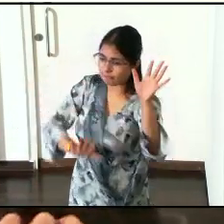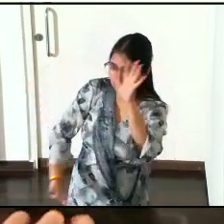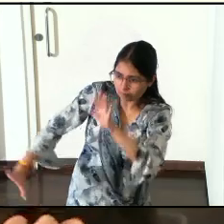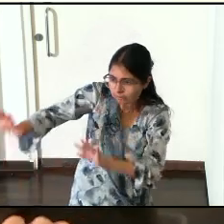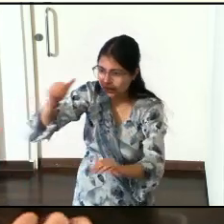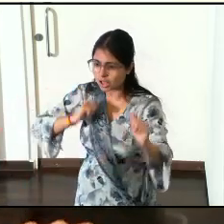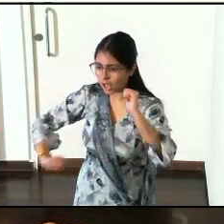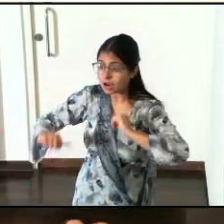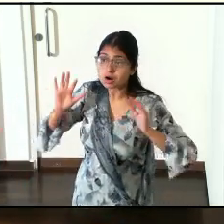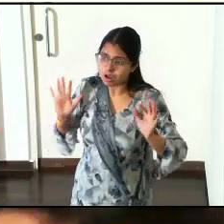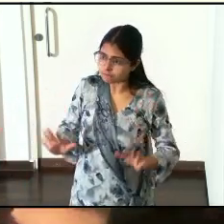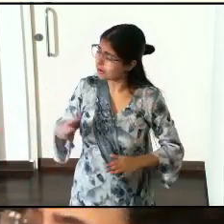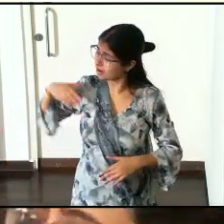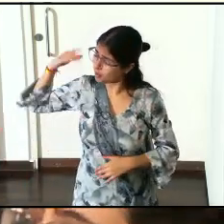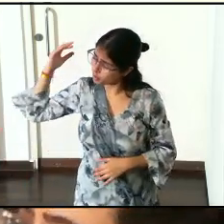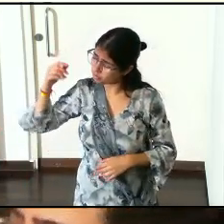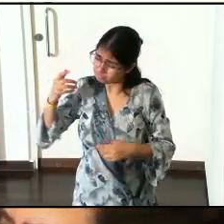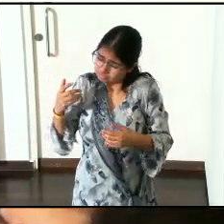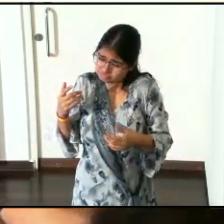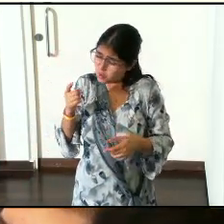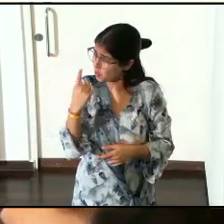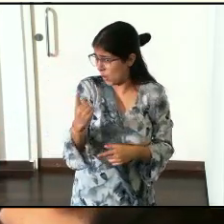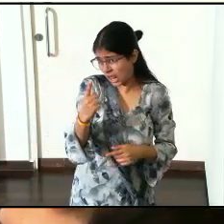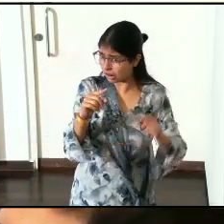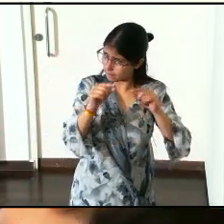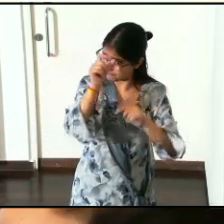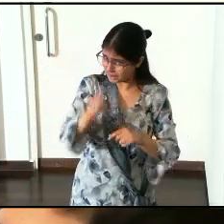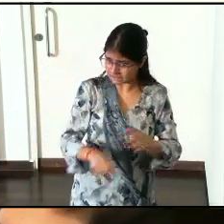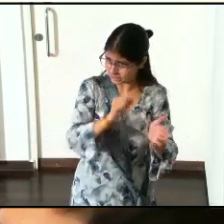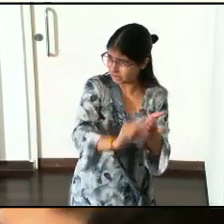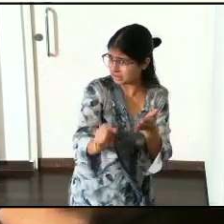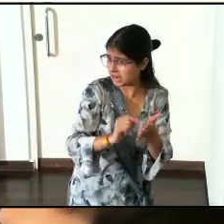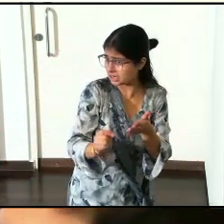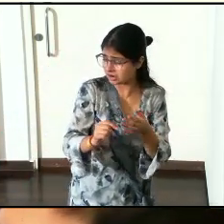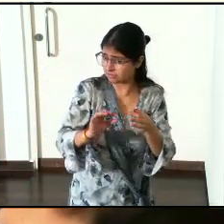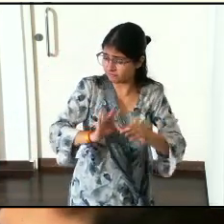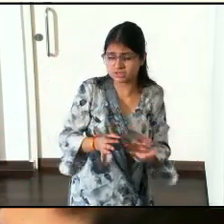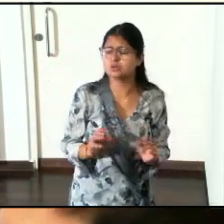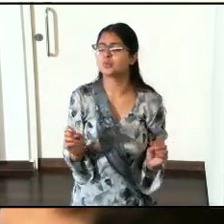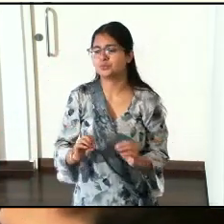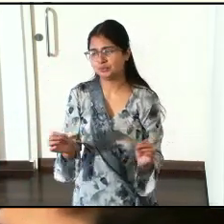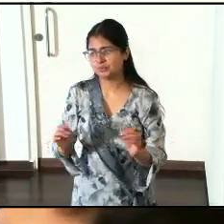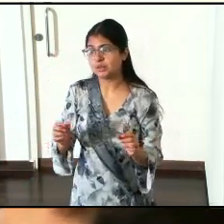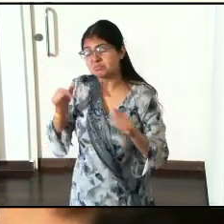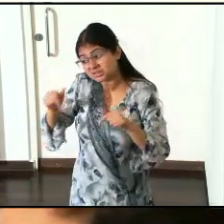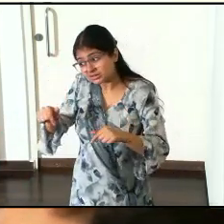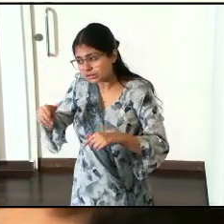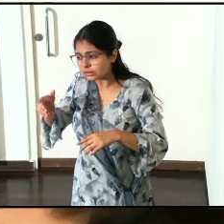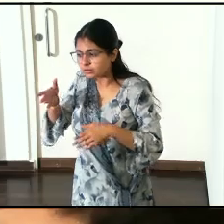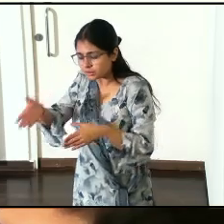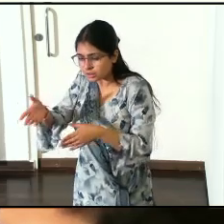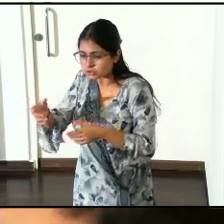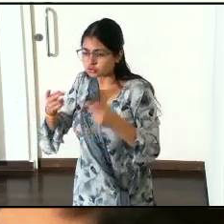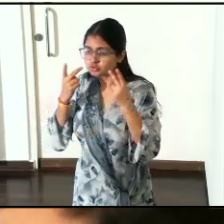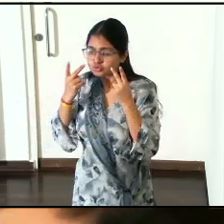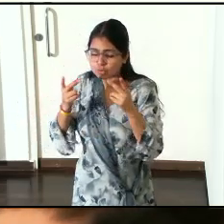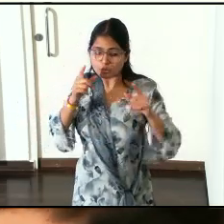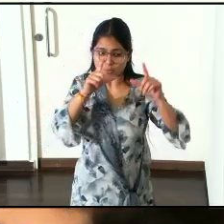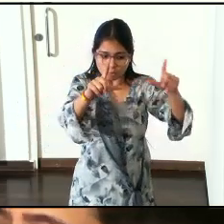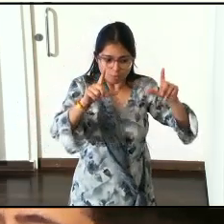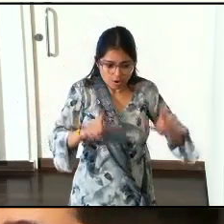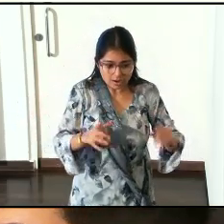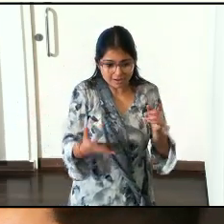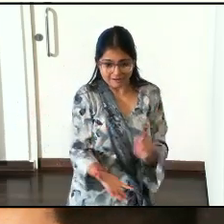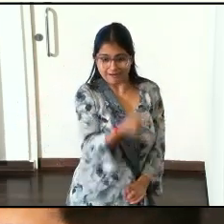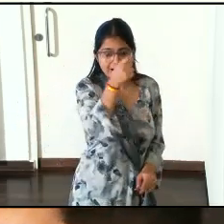particular one author. The other thing which happened is everything went through a process. So what you see as the outcome